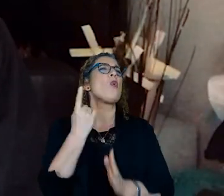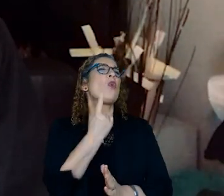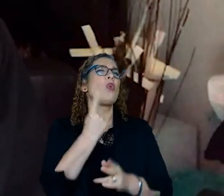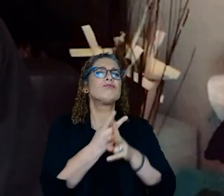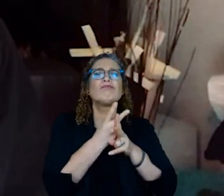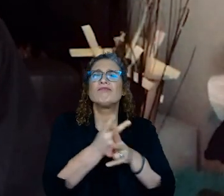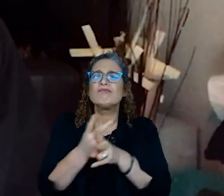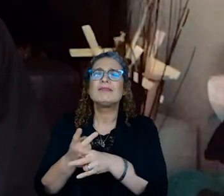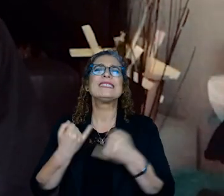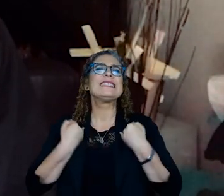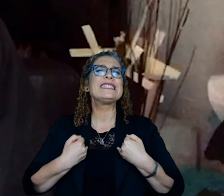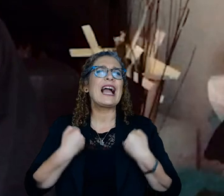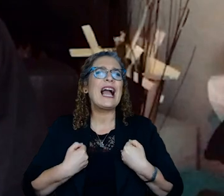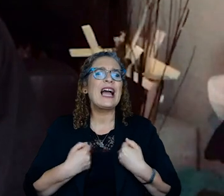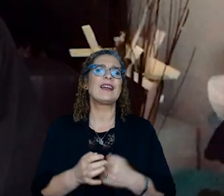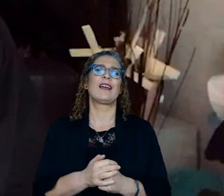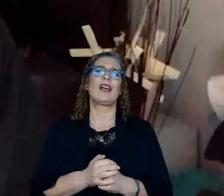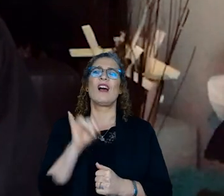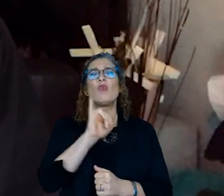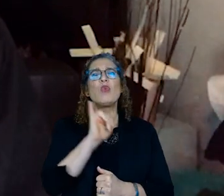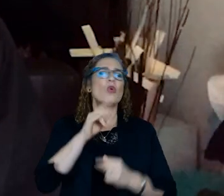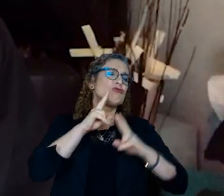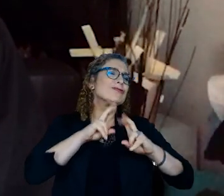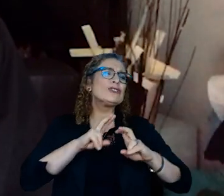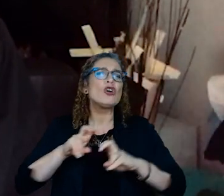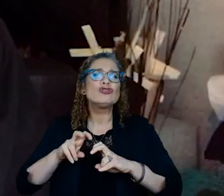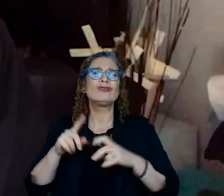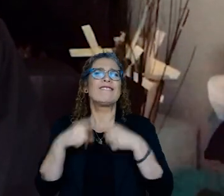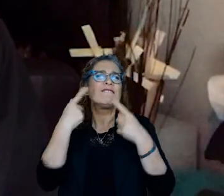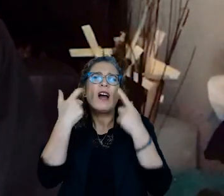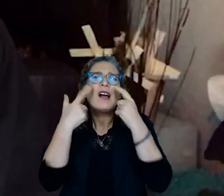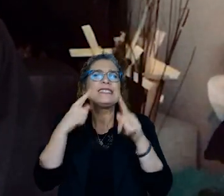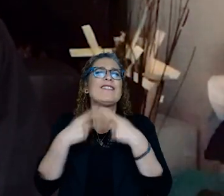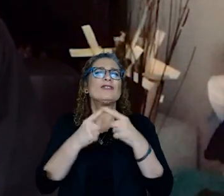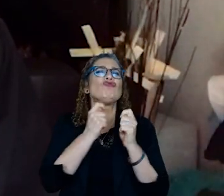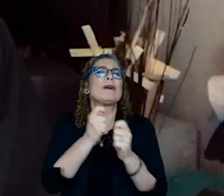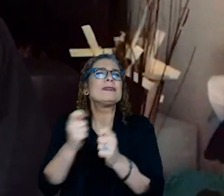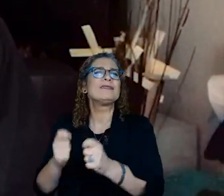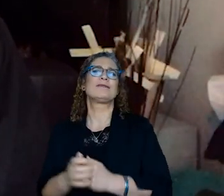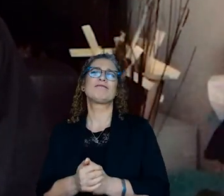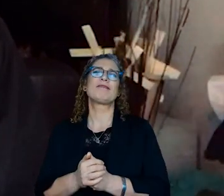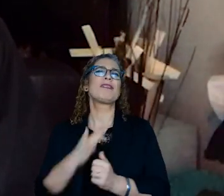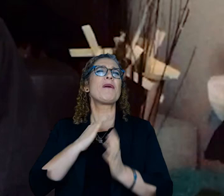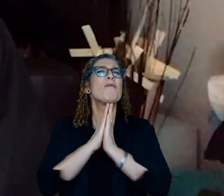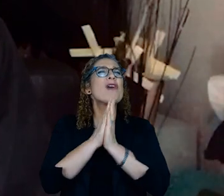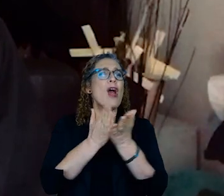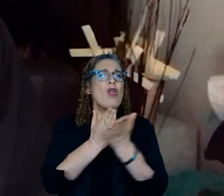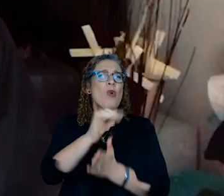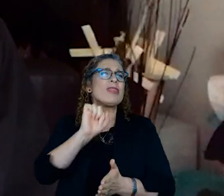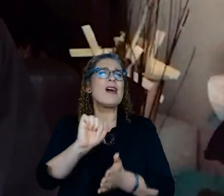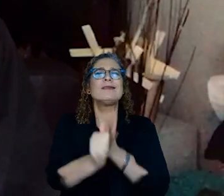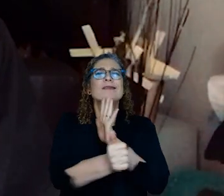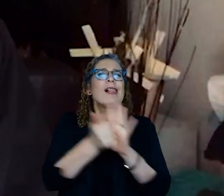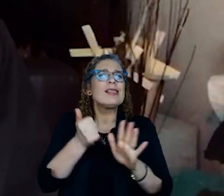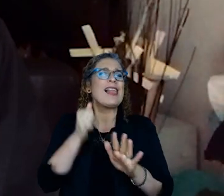For those caring for the sick and researching for treatments, that through their skills